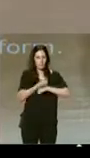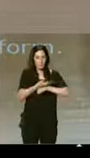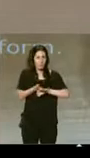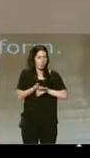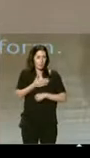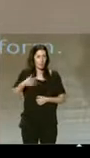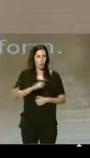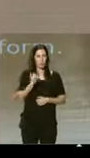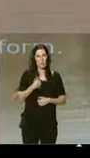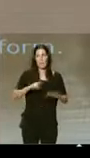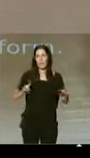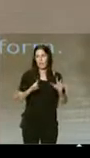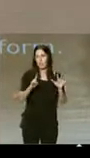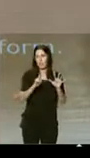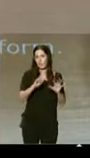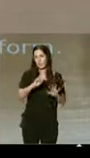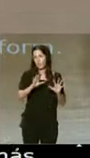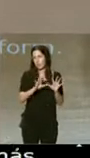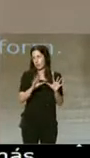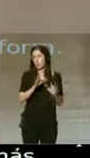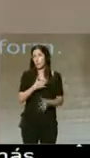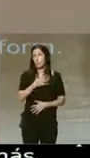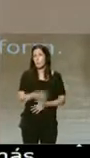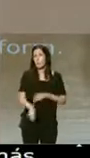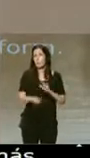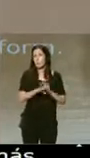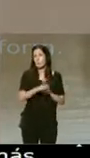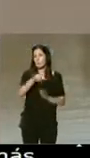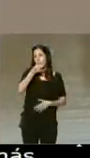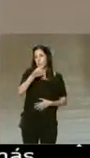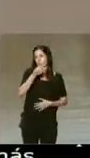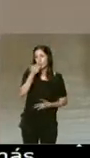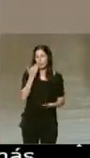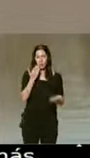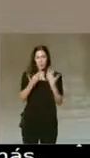It is already 6:10. We could